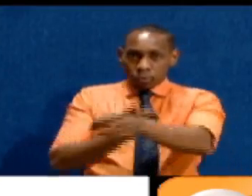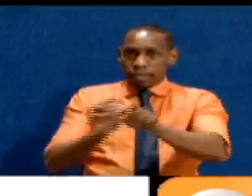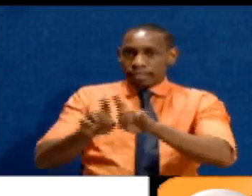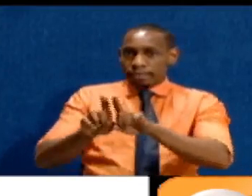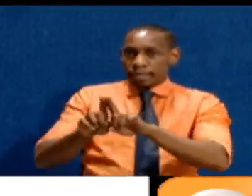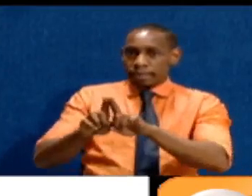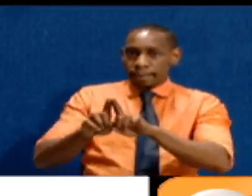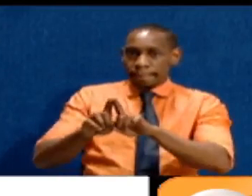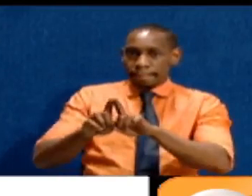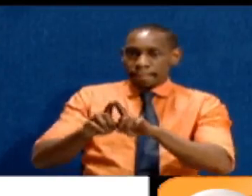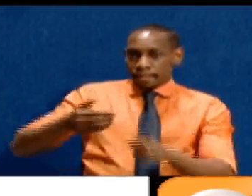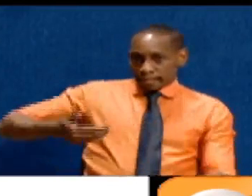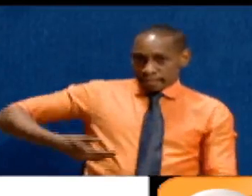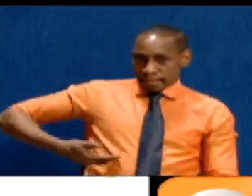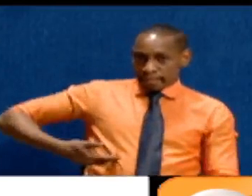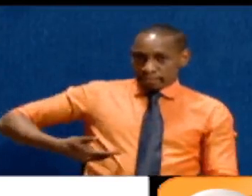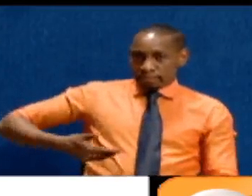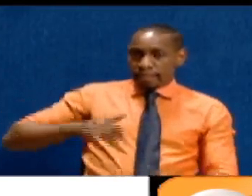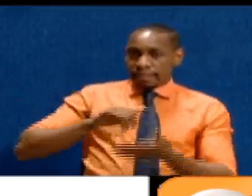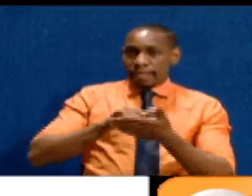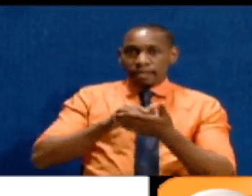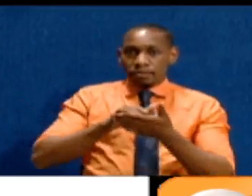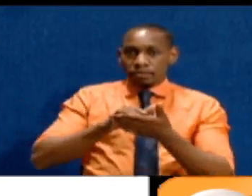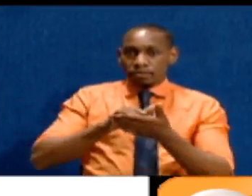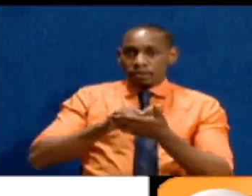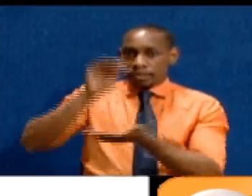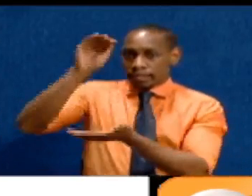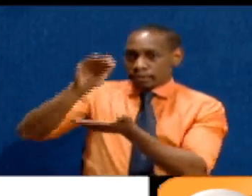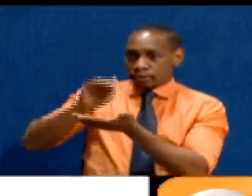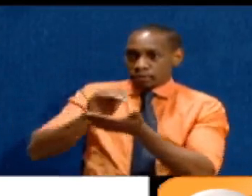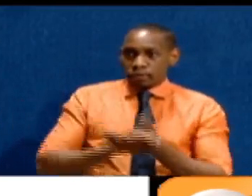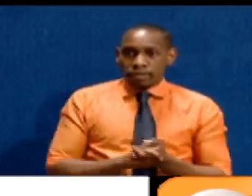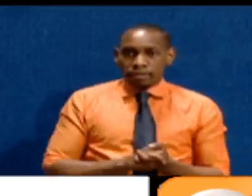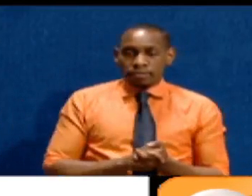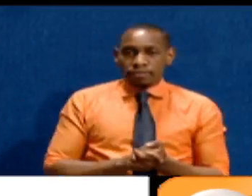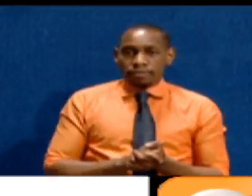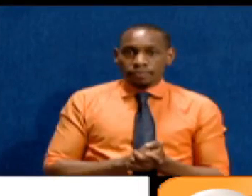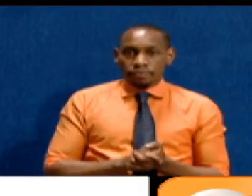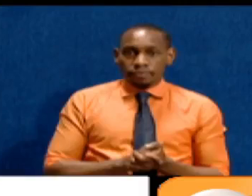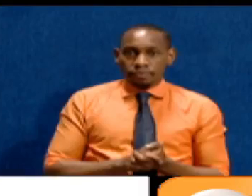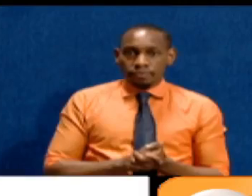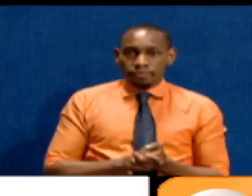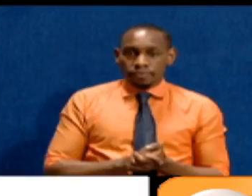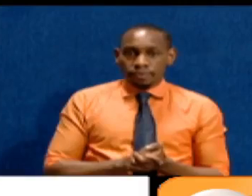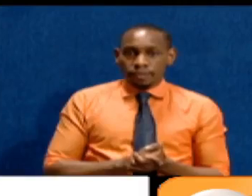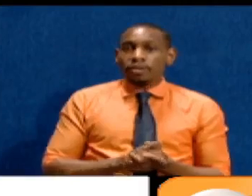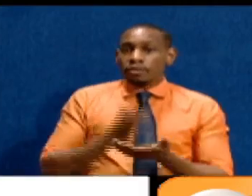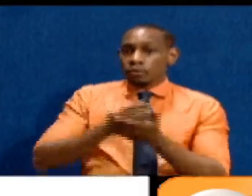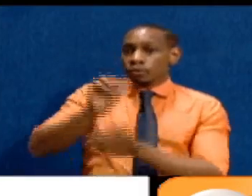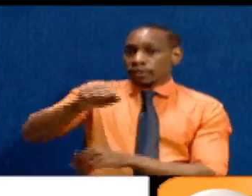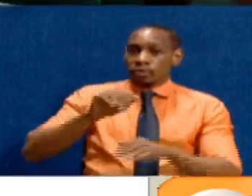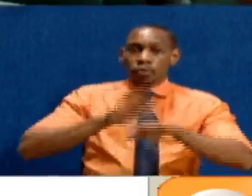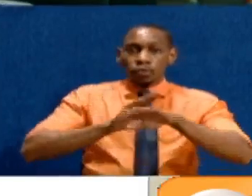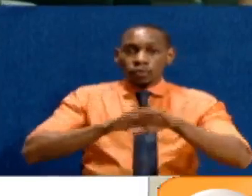which was in my lung was significantly shrunk, wow. Had significantly shrunk. So yeah, that was